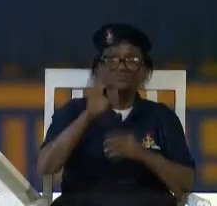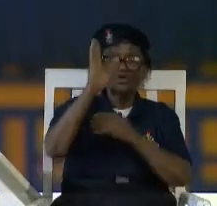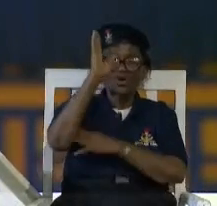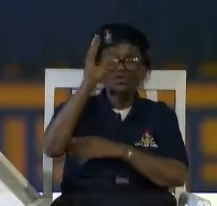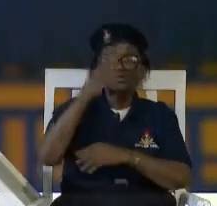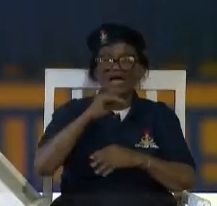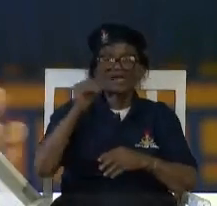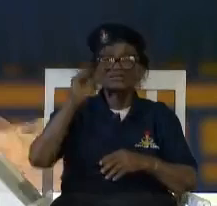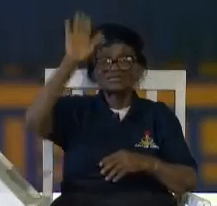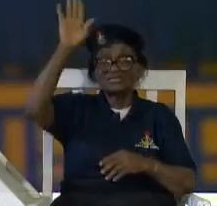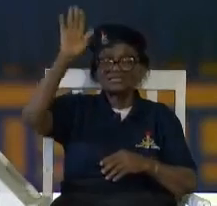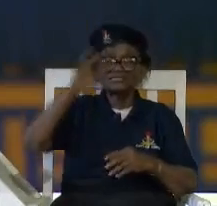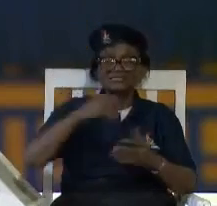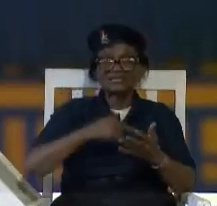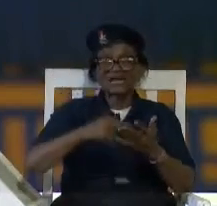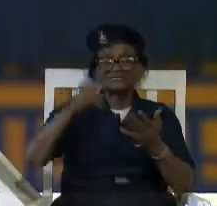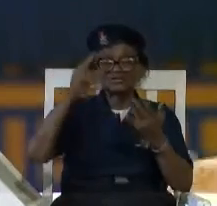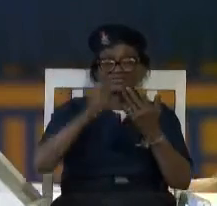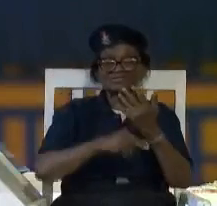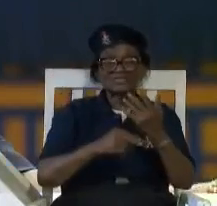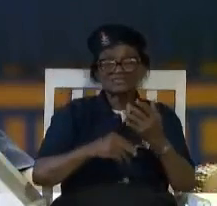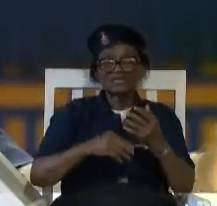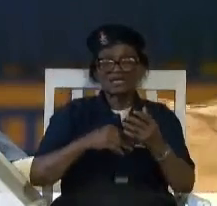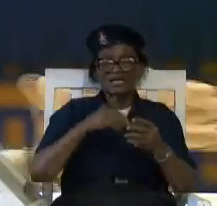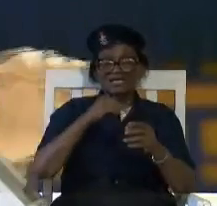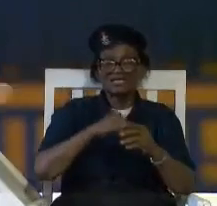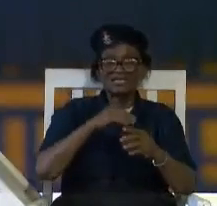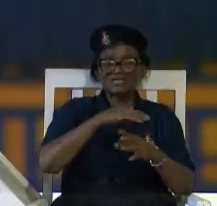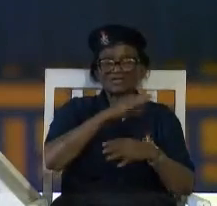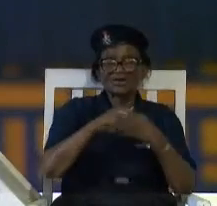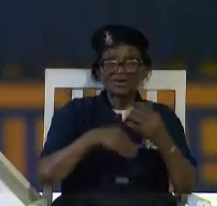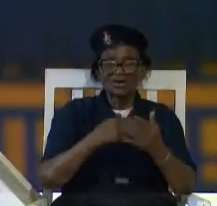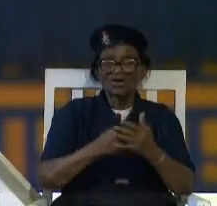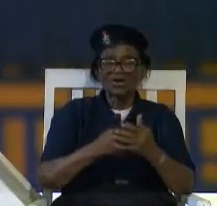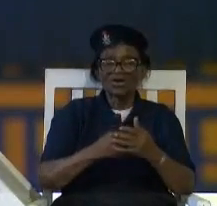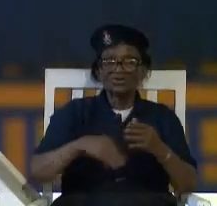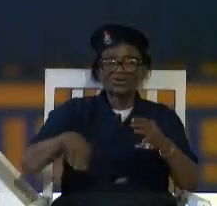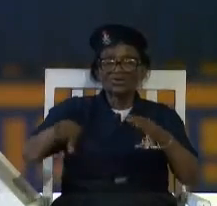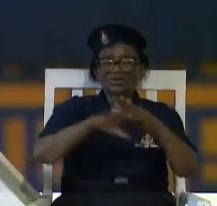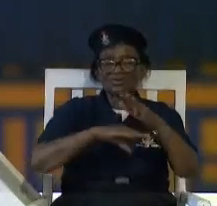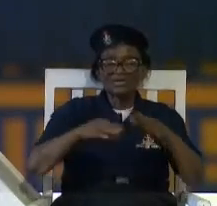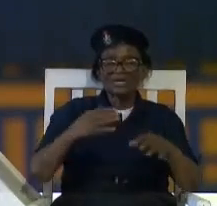His righteousness. Then all other things